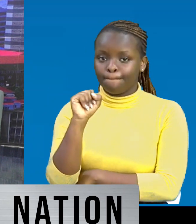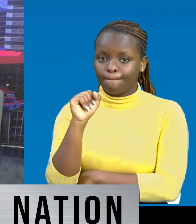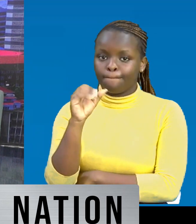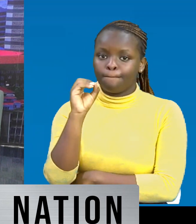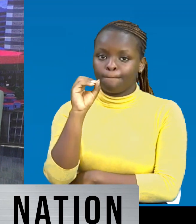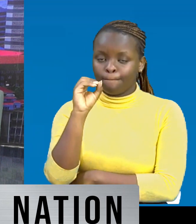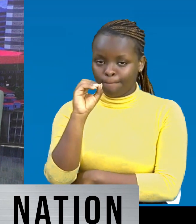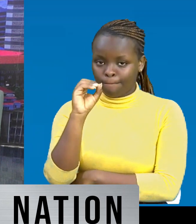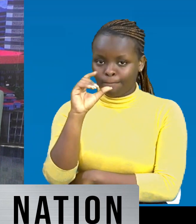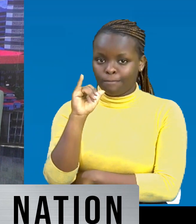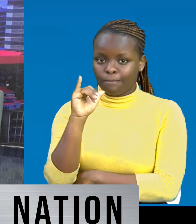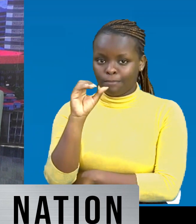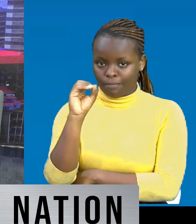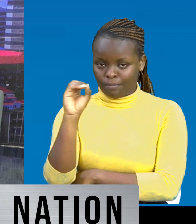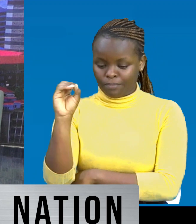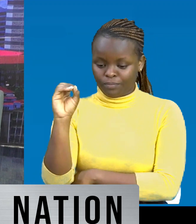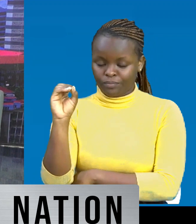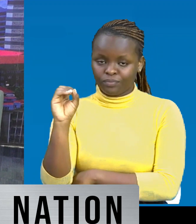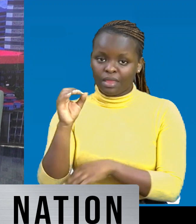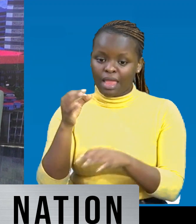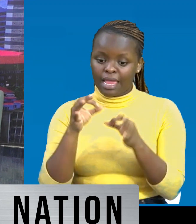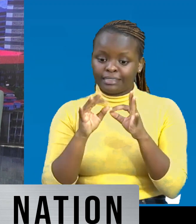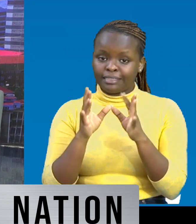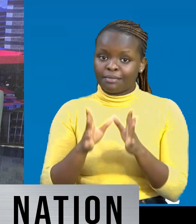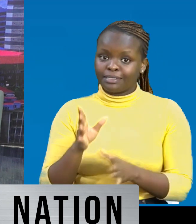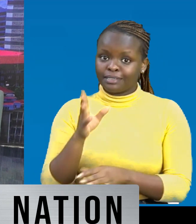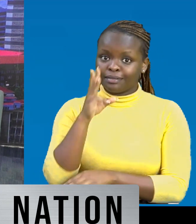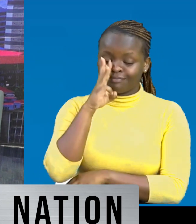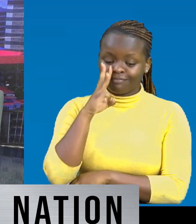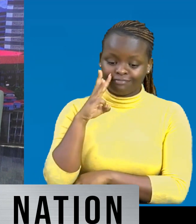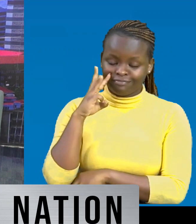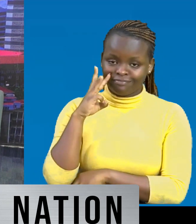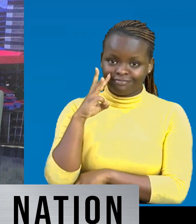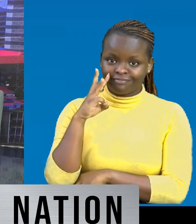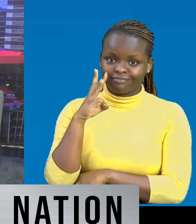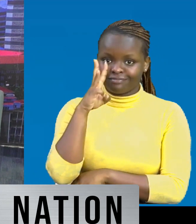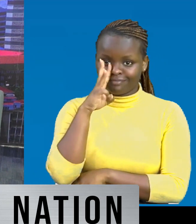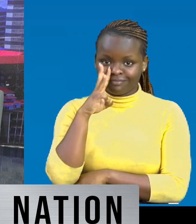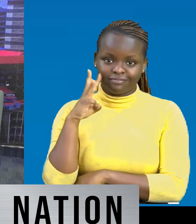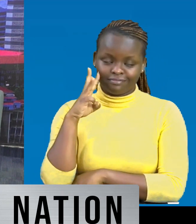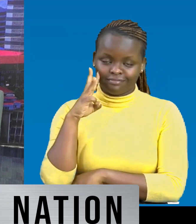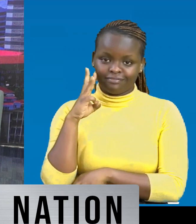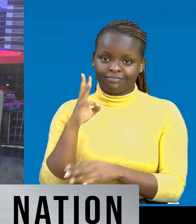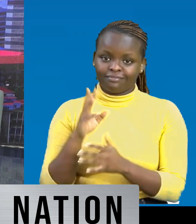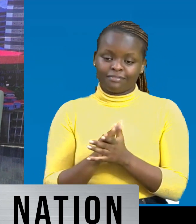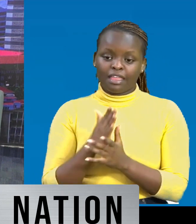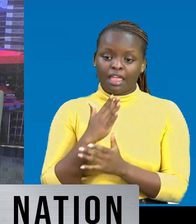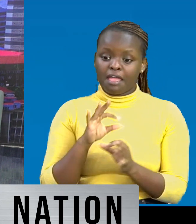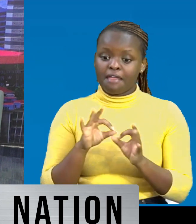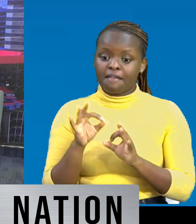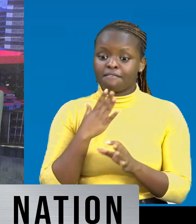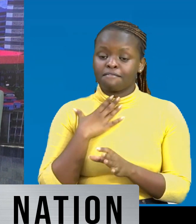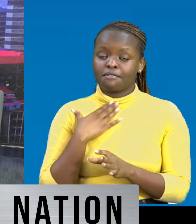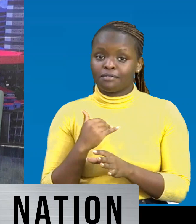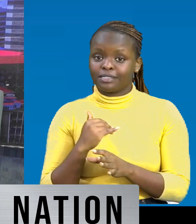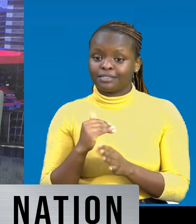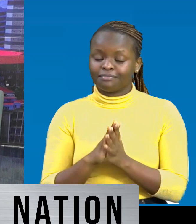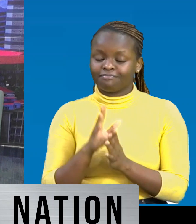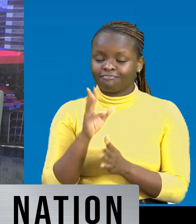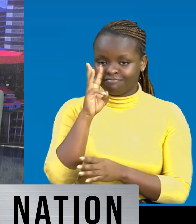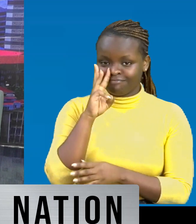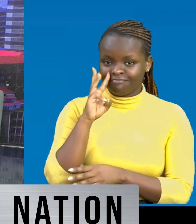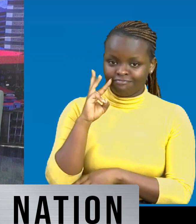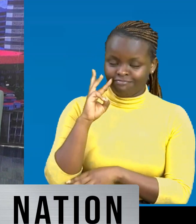Yeah. Our sign language interpreter is Wanja. Just call her Wanja. If you want, you can say Wanja Ngeve, but